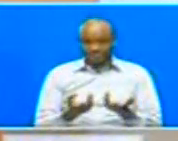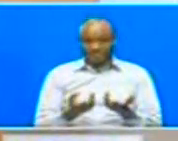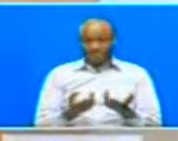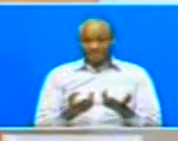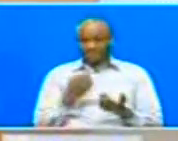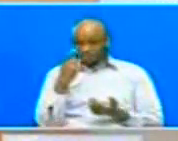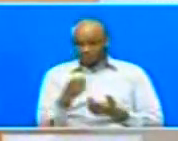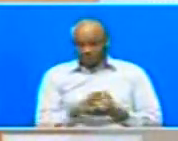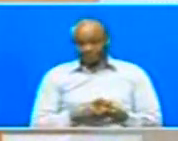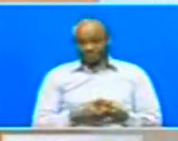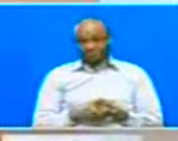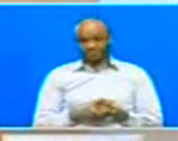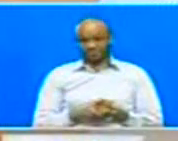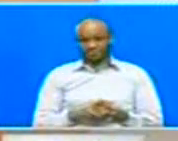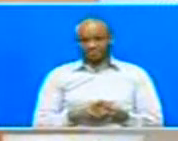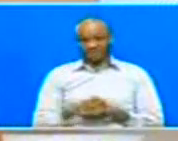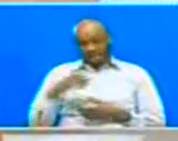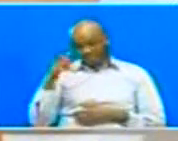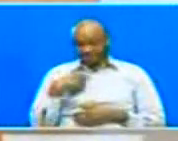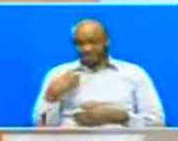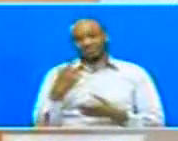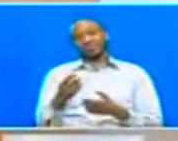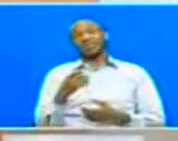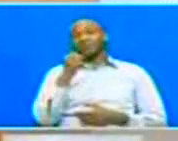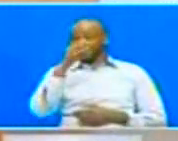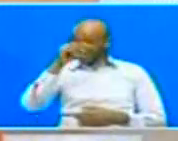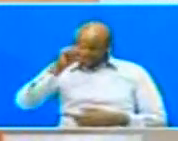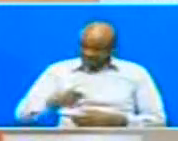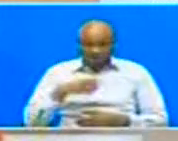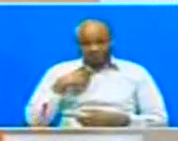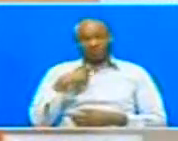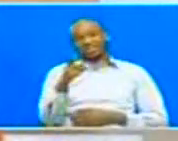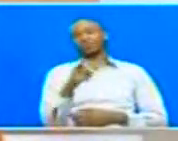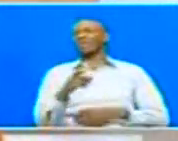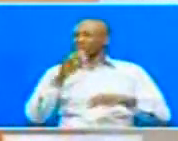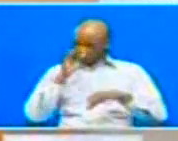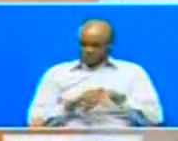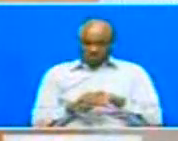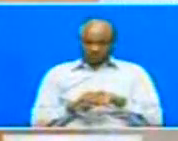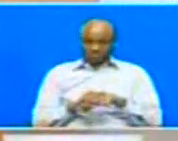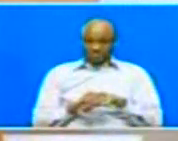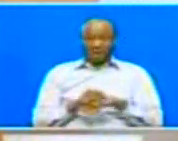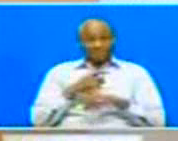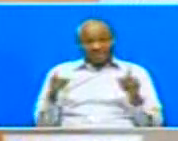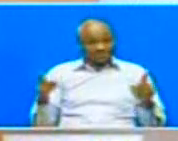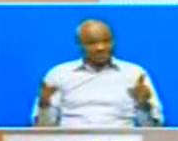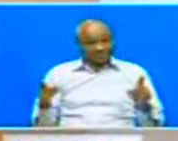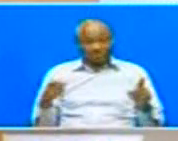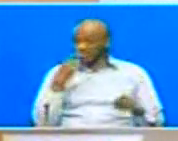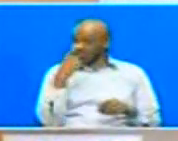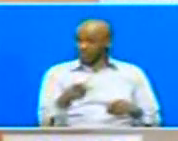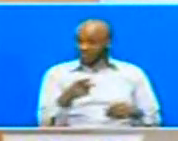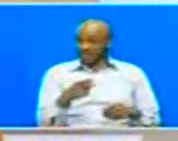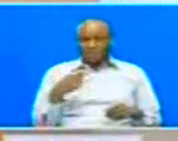We have maybe a million. Got that we wrong. Have maybe a million refugees. Refugees. 3 month timeline is quite generous, frankly. Let me just say